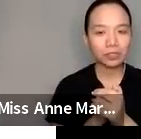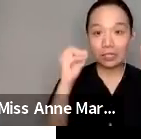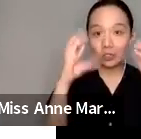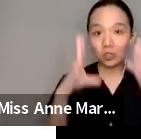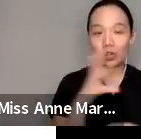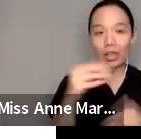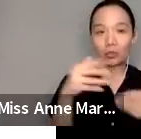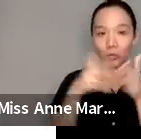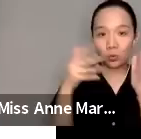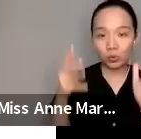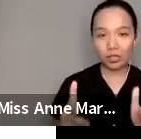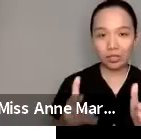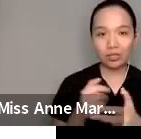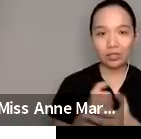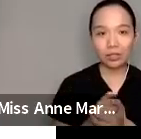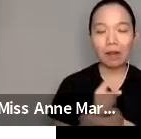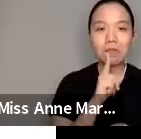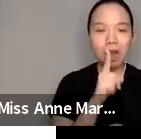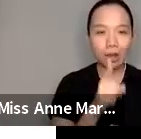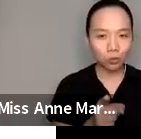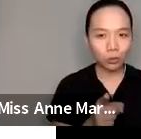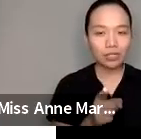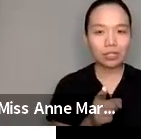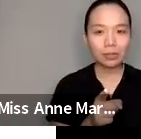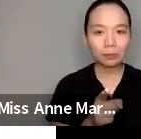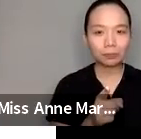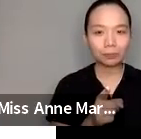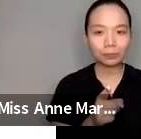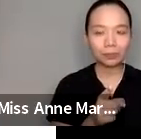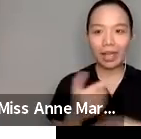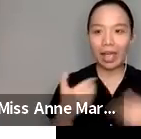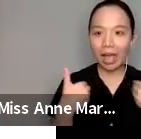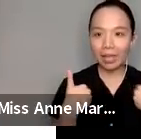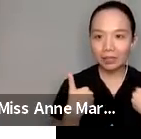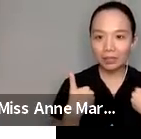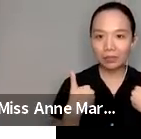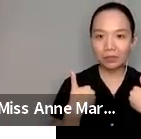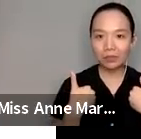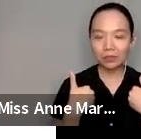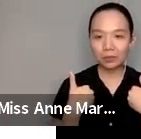students are actually has to be